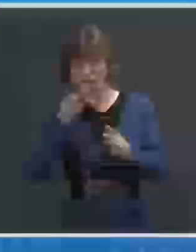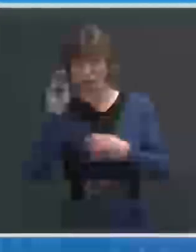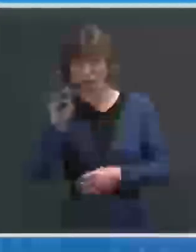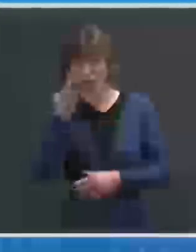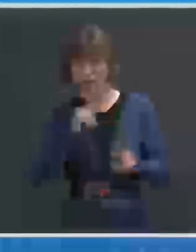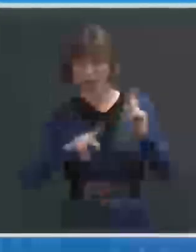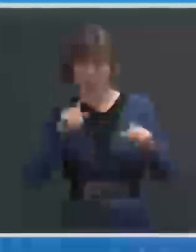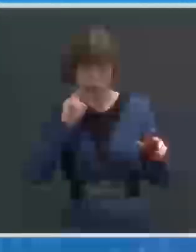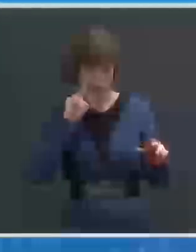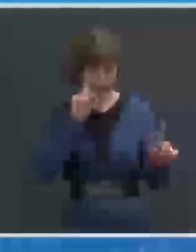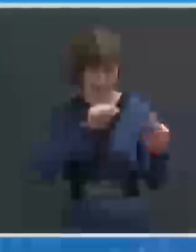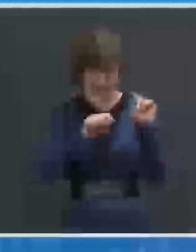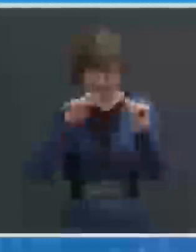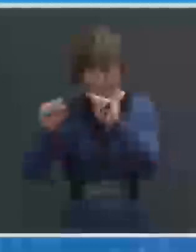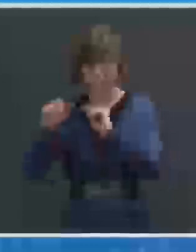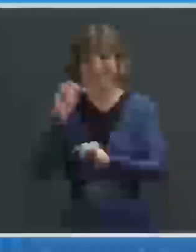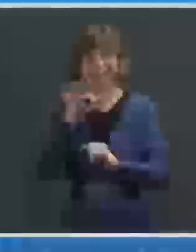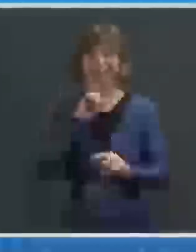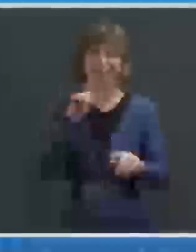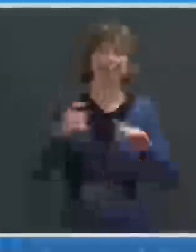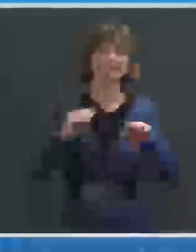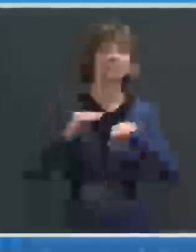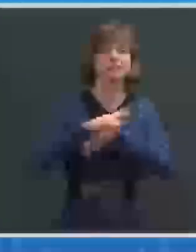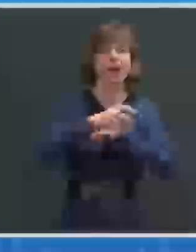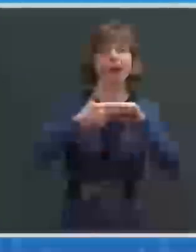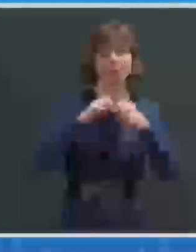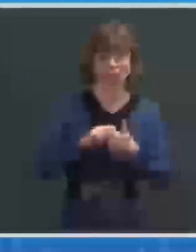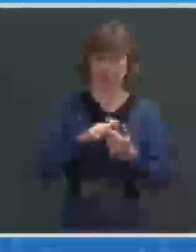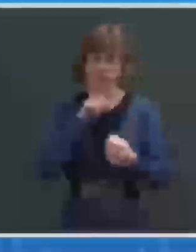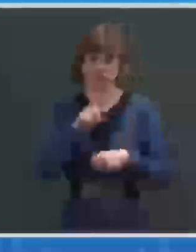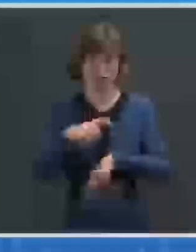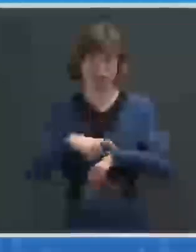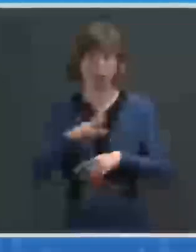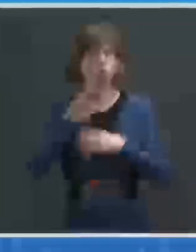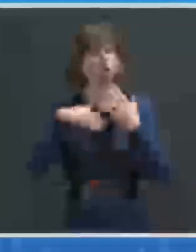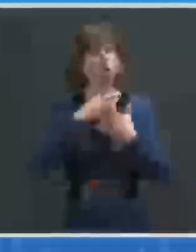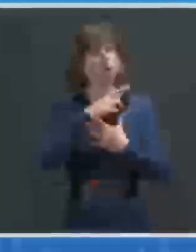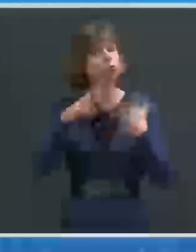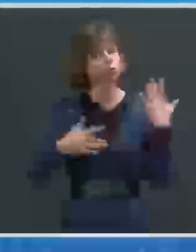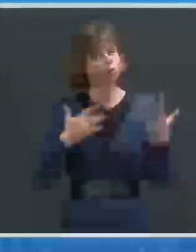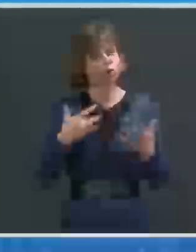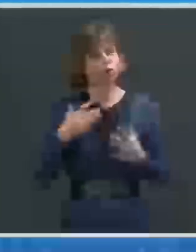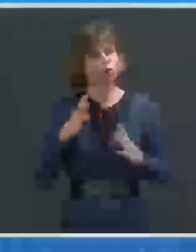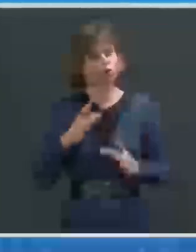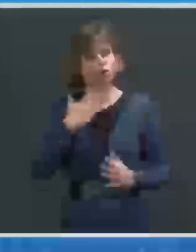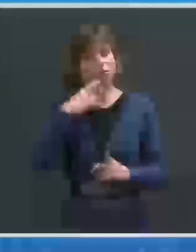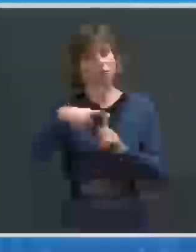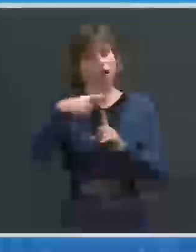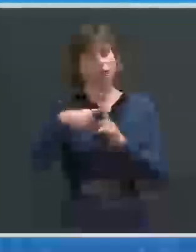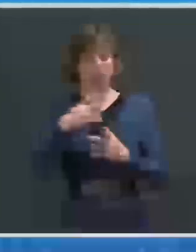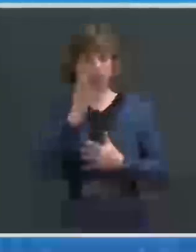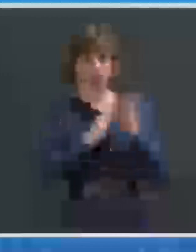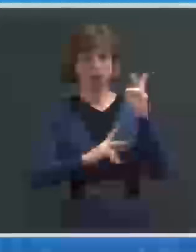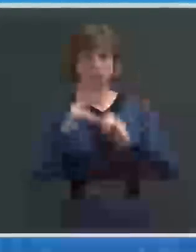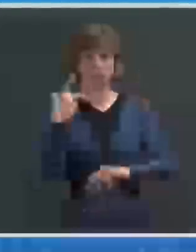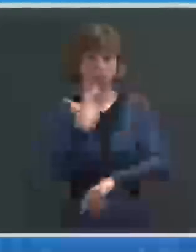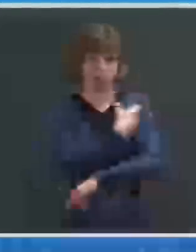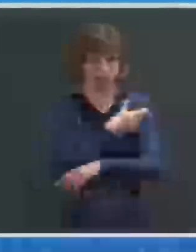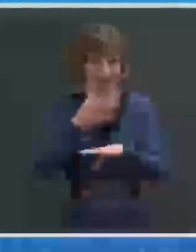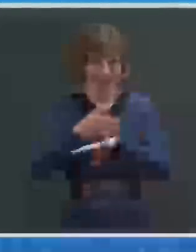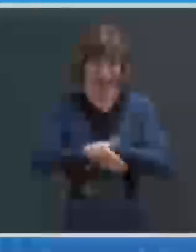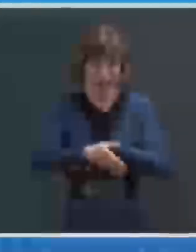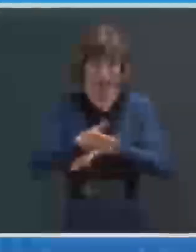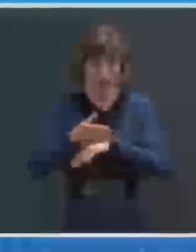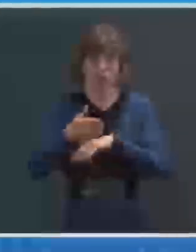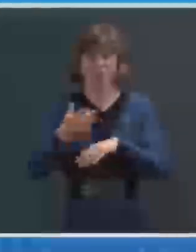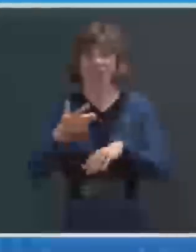effects in real time. These results are all reassuring. Some people have no side effects after vaccination. Many